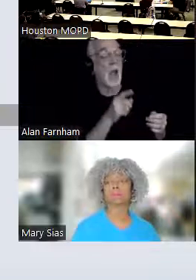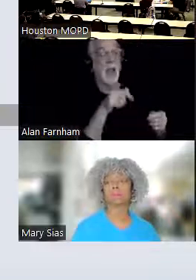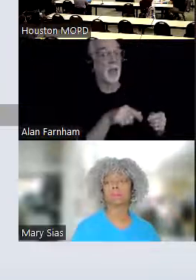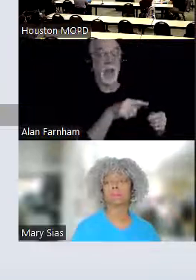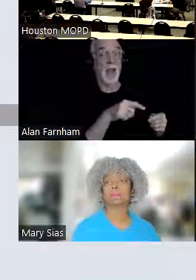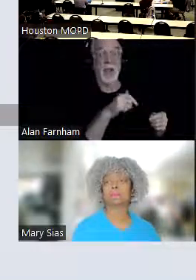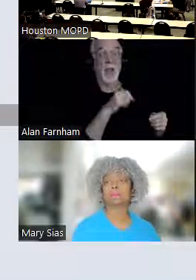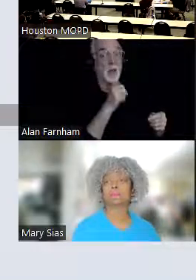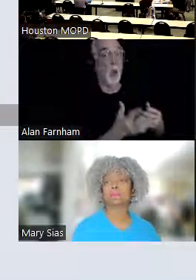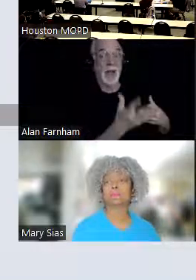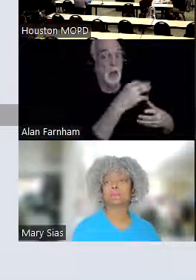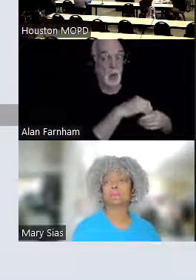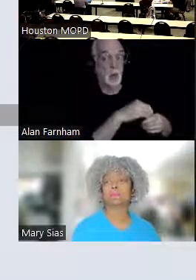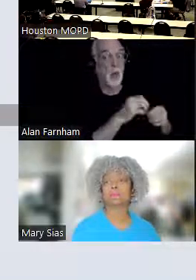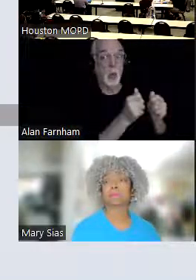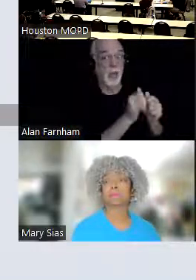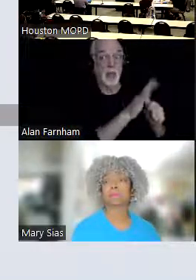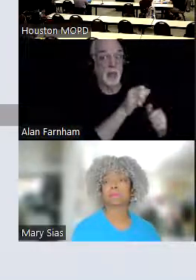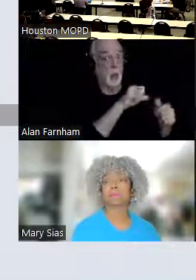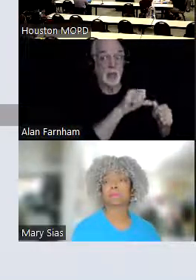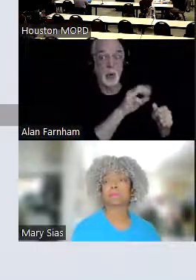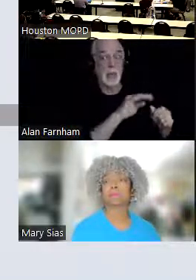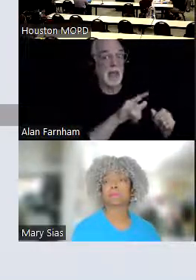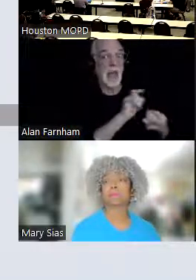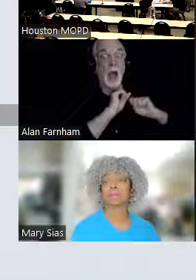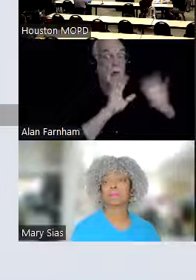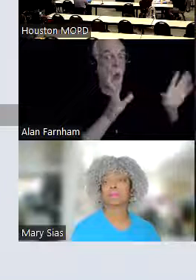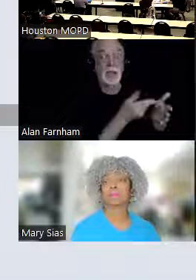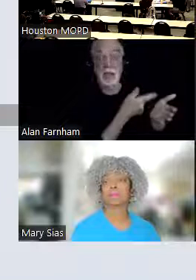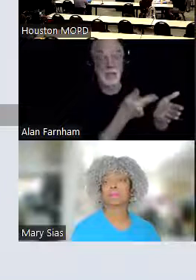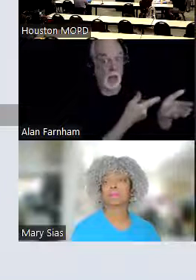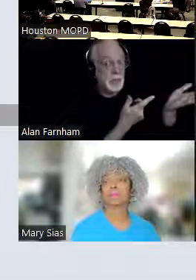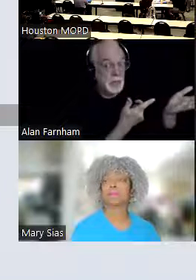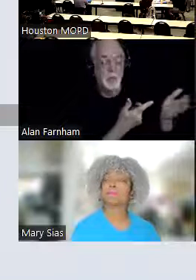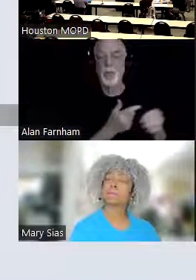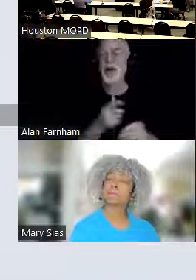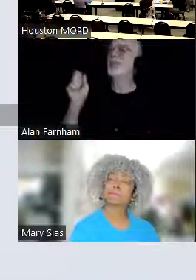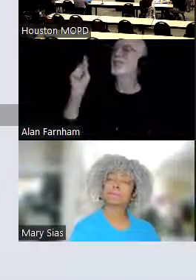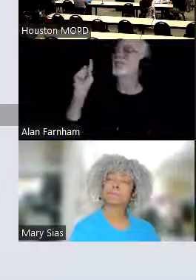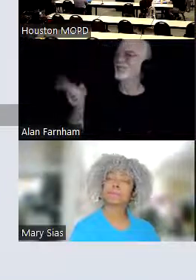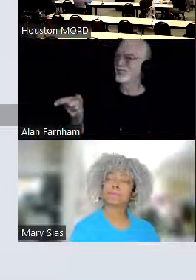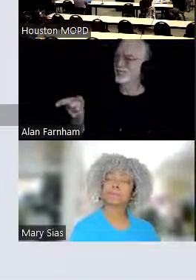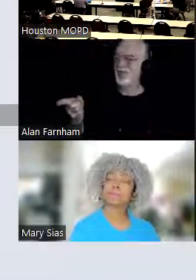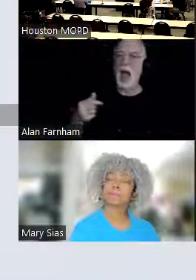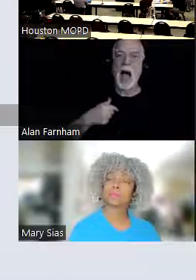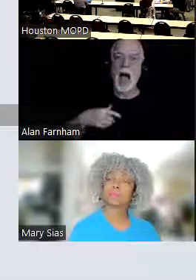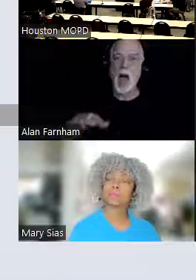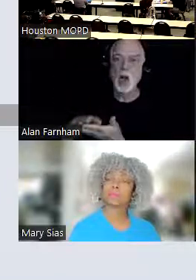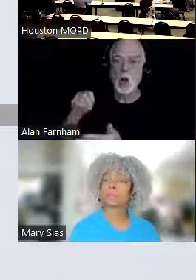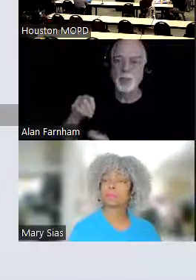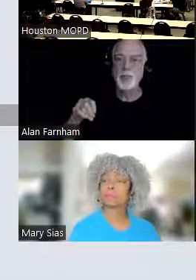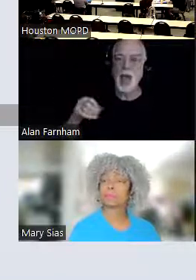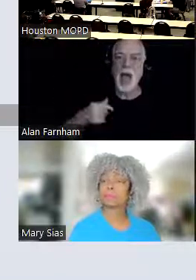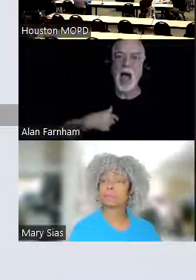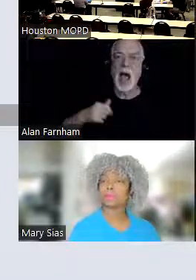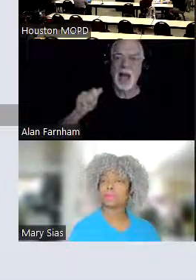media at all. That is perfect. And let me tell you what I learned. I was in Oklahoma. I used to live in